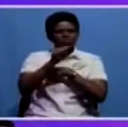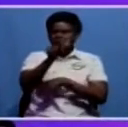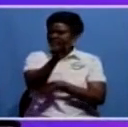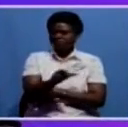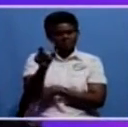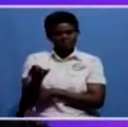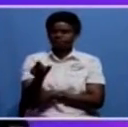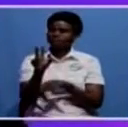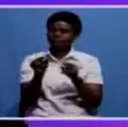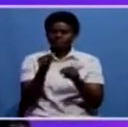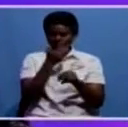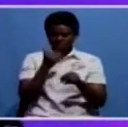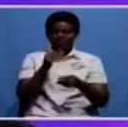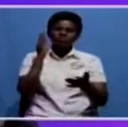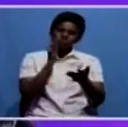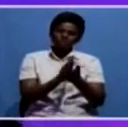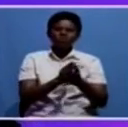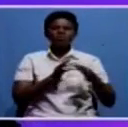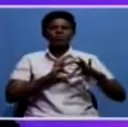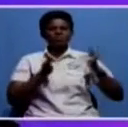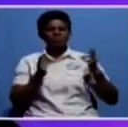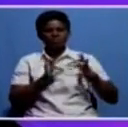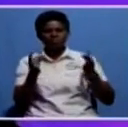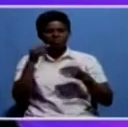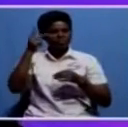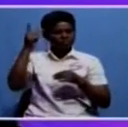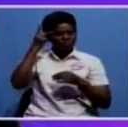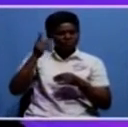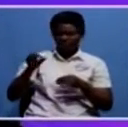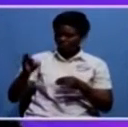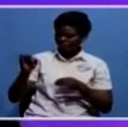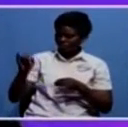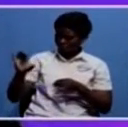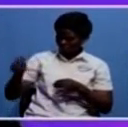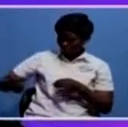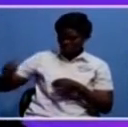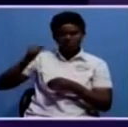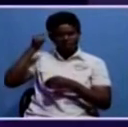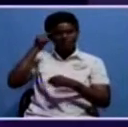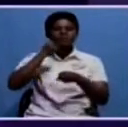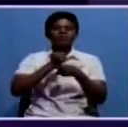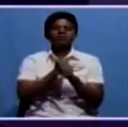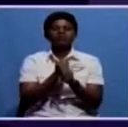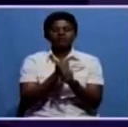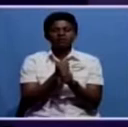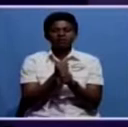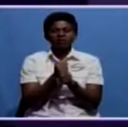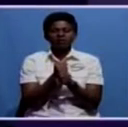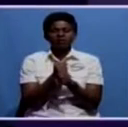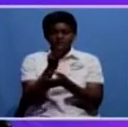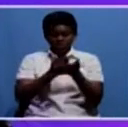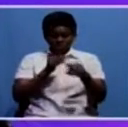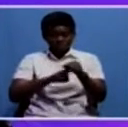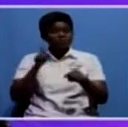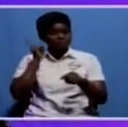So let us take away emotion. Let us take away politics. The FIC was created by government. You see, sometimes you hear those who